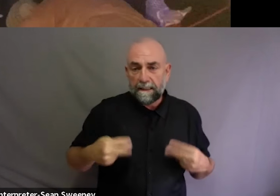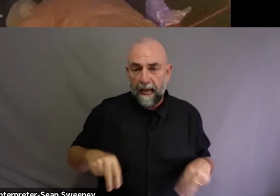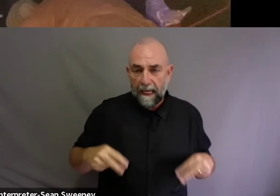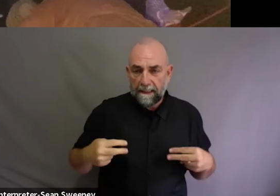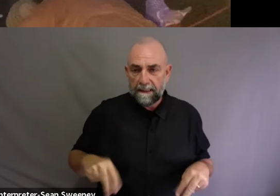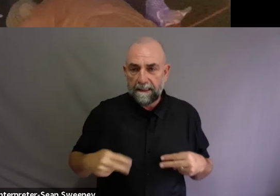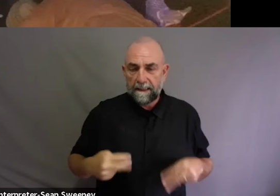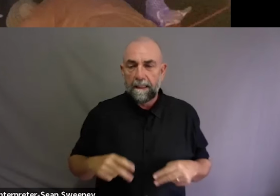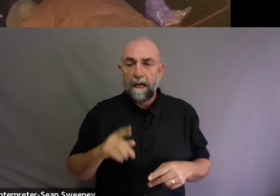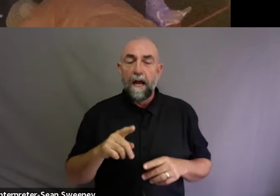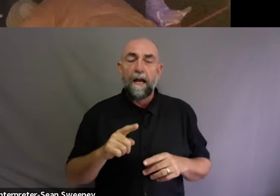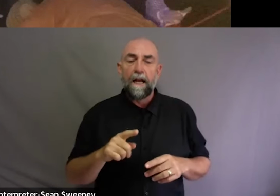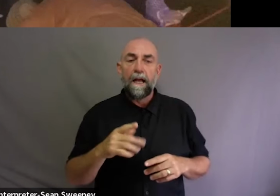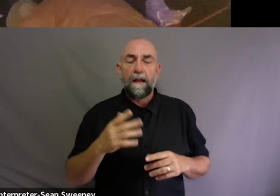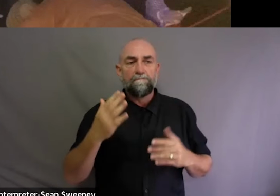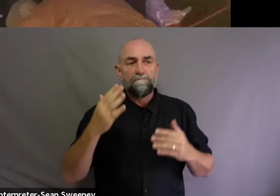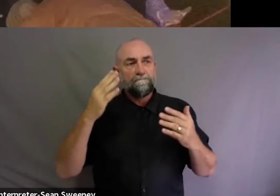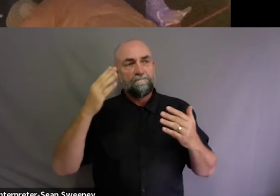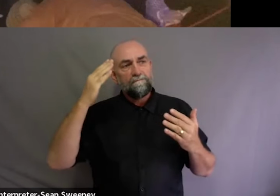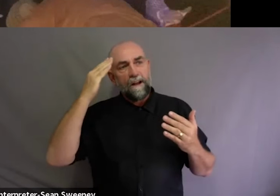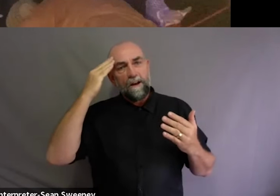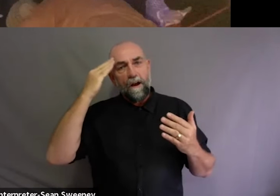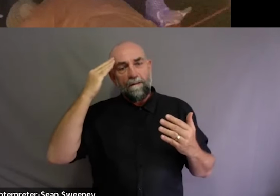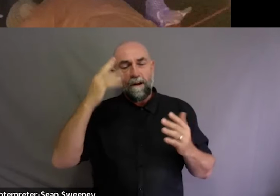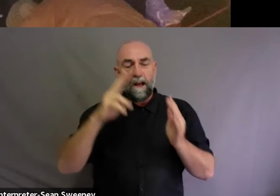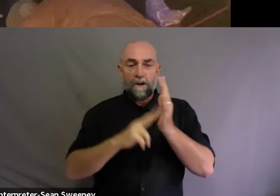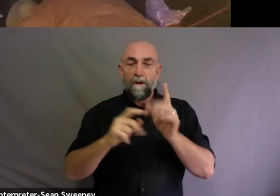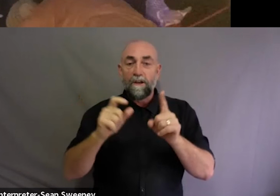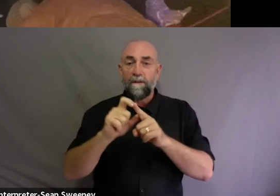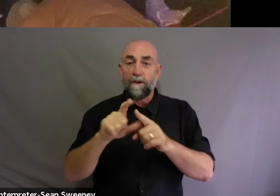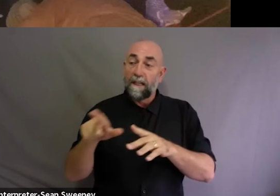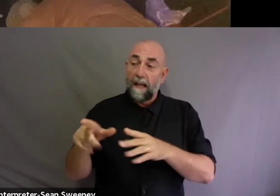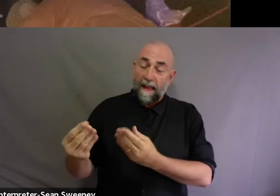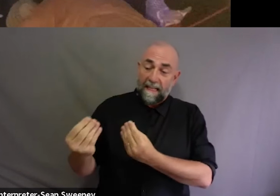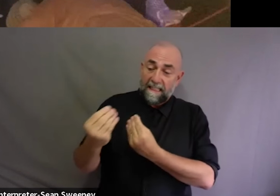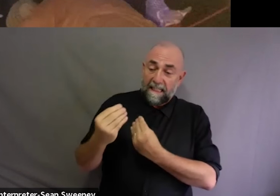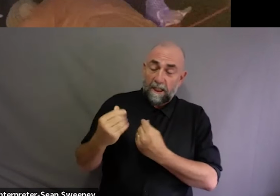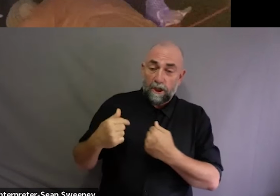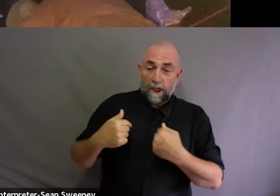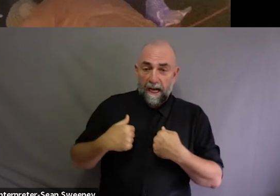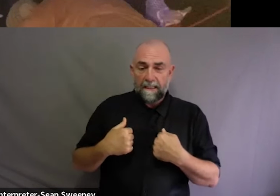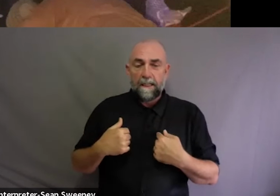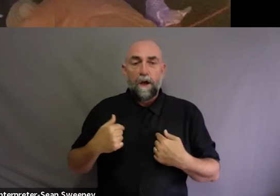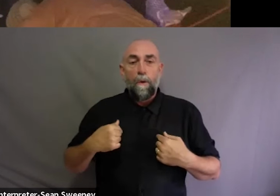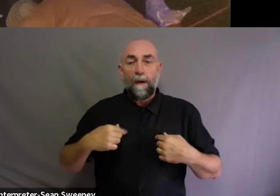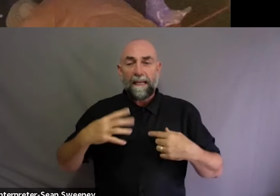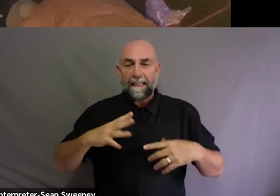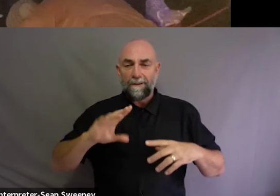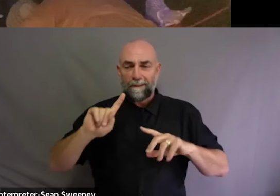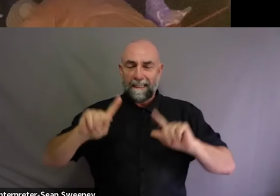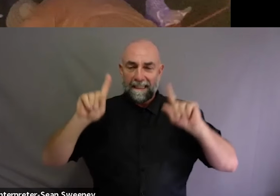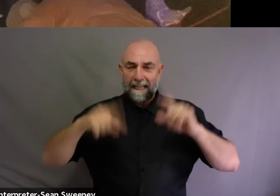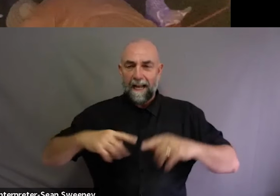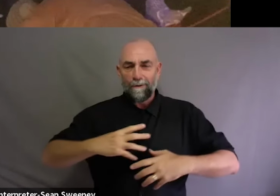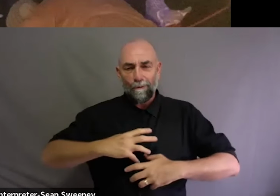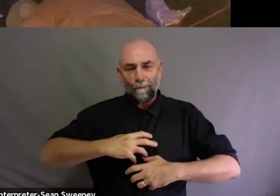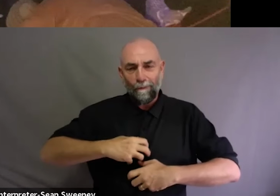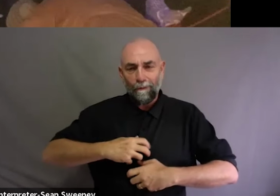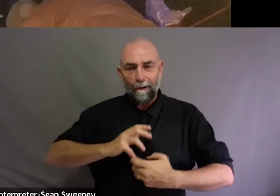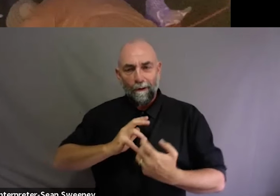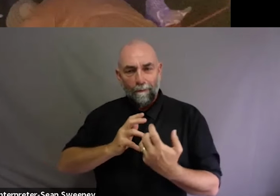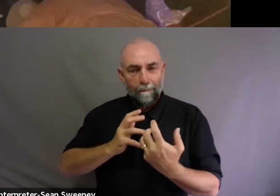"What neurodiversity teaches us, it seems to me, are techniques to becoming attuned to this more than, to become attuned to the